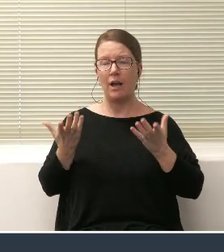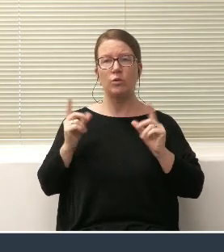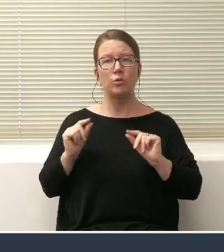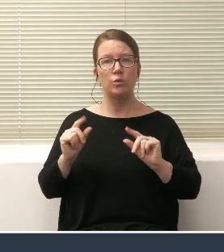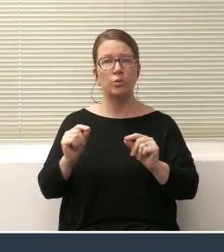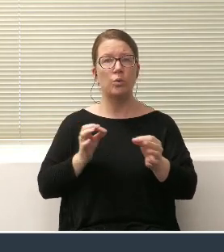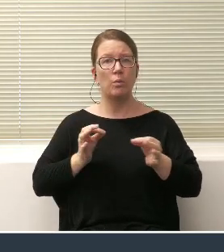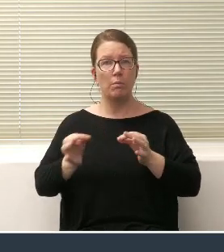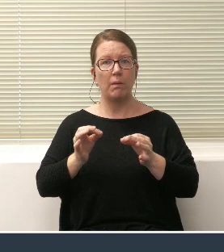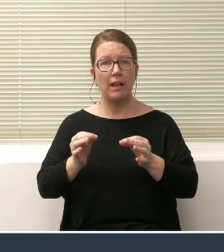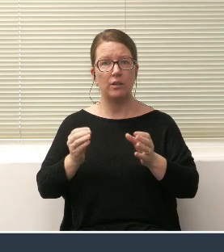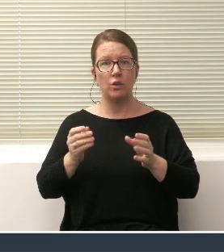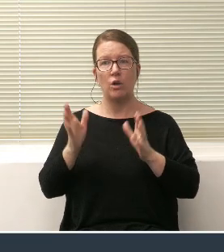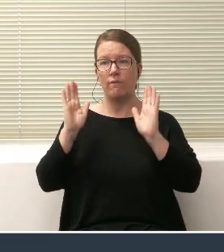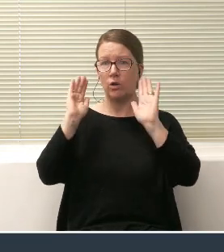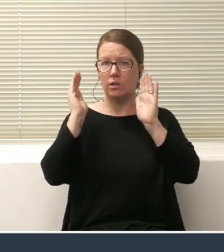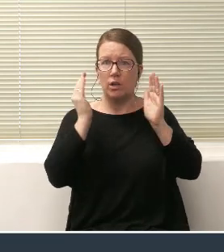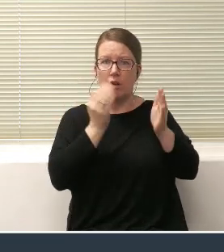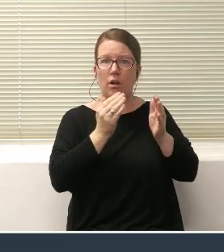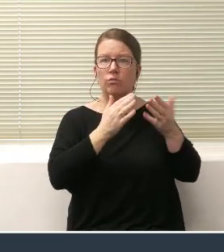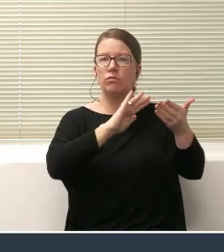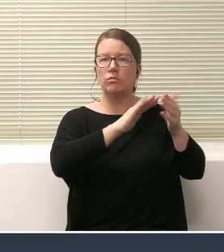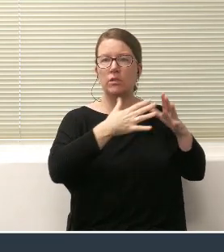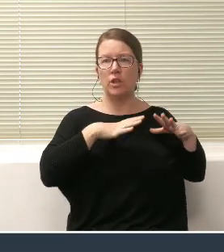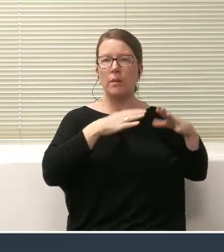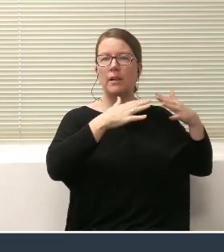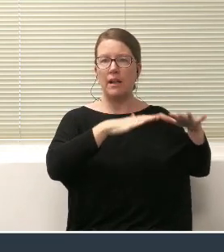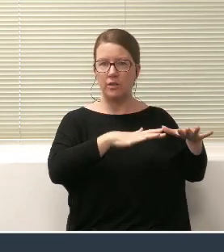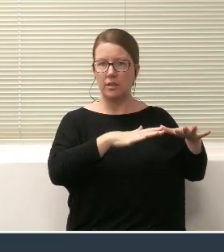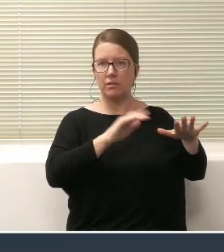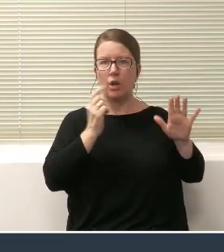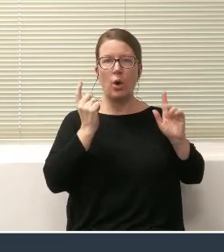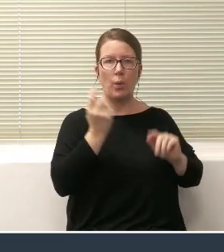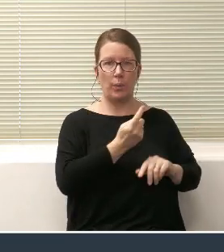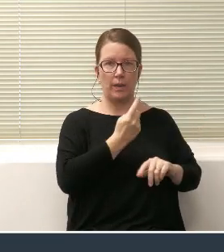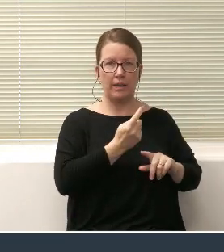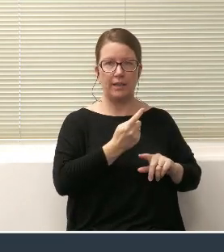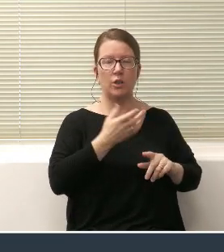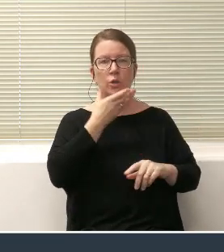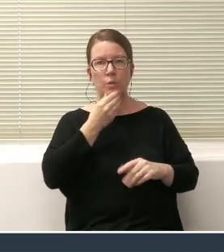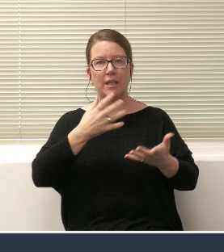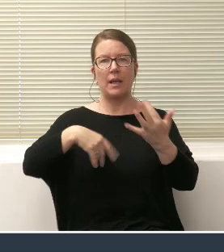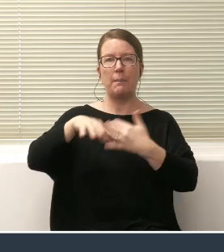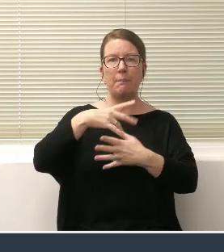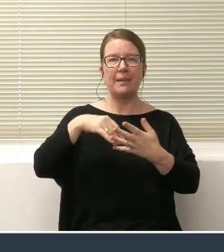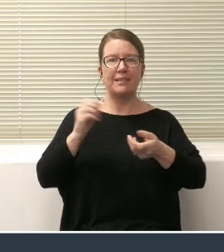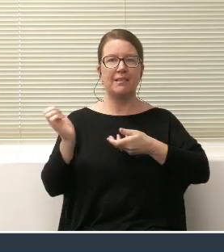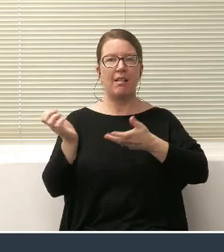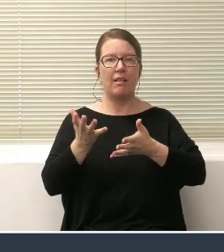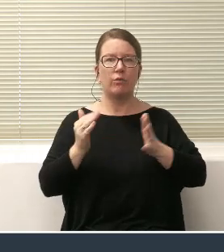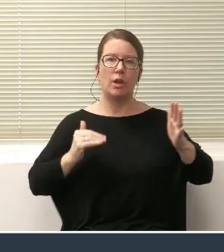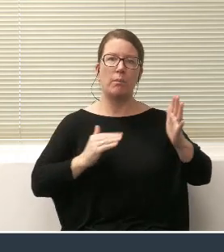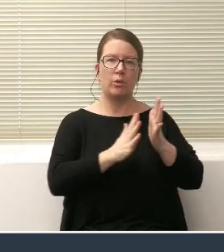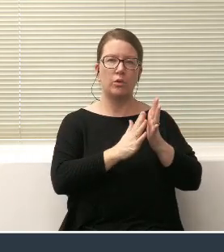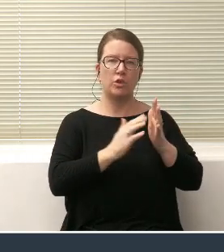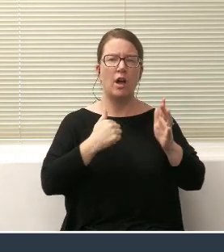council's focus towards delivering retirement housing only under a mixed delivery approach. And I think that's the